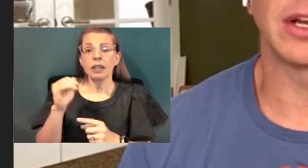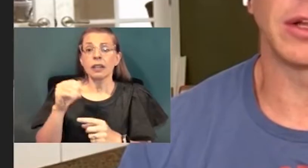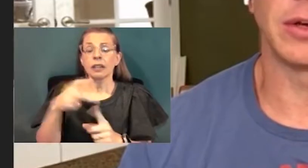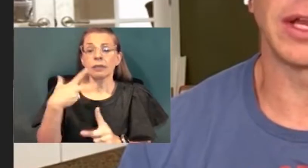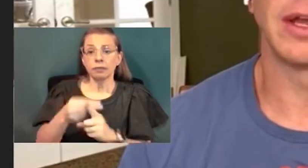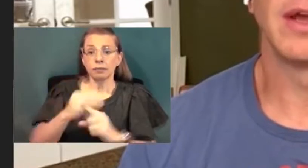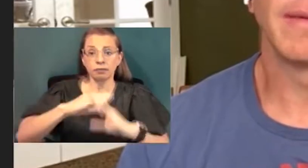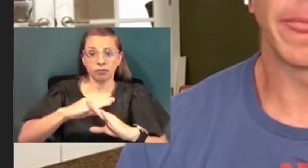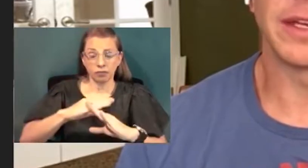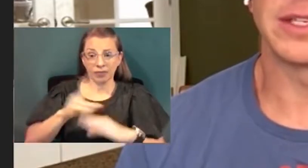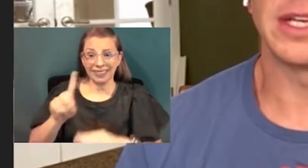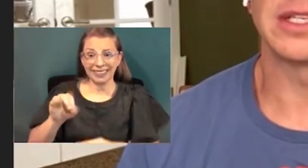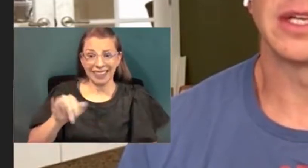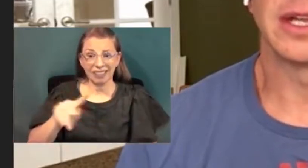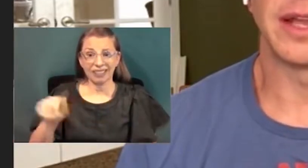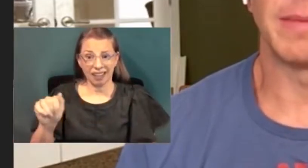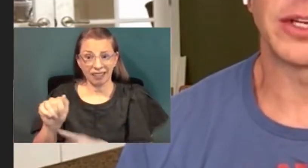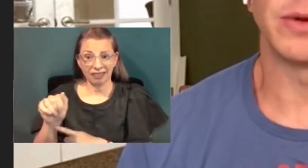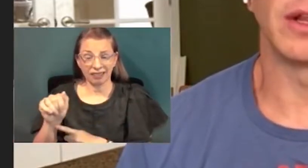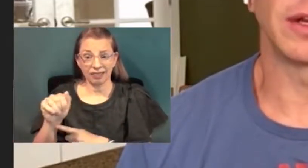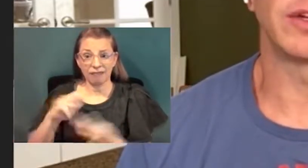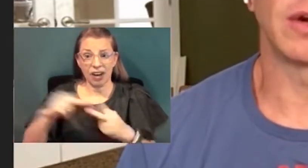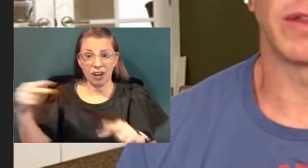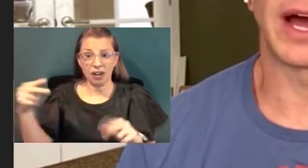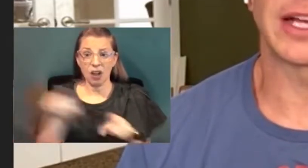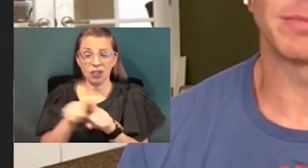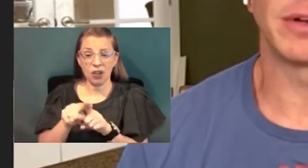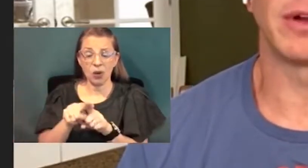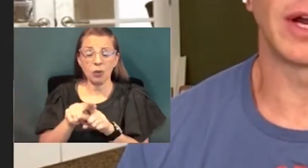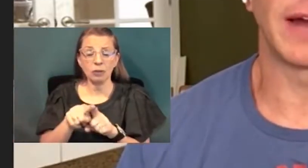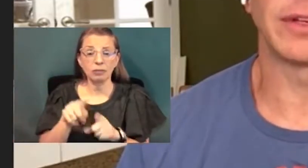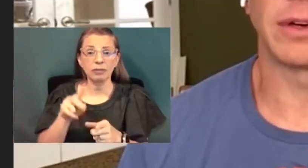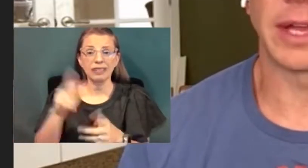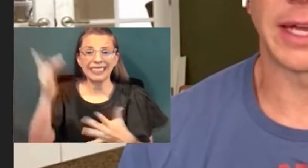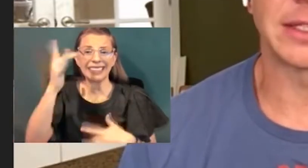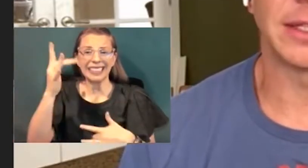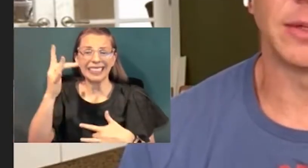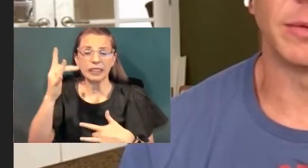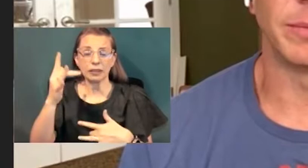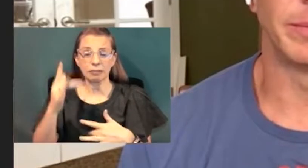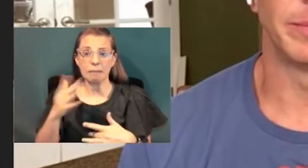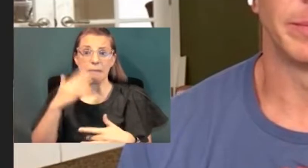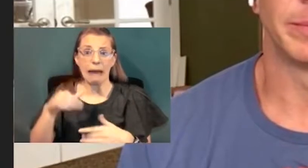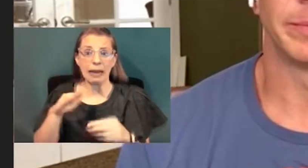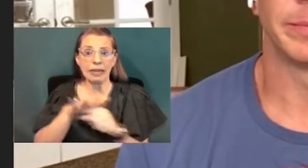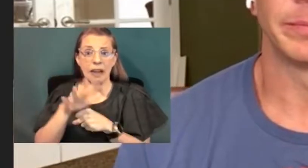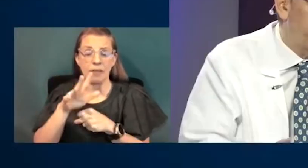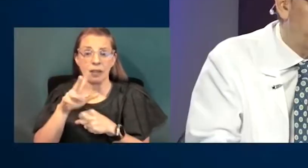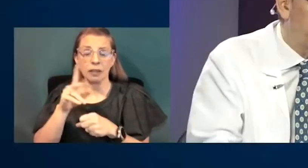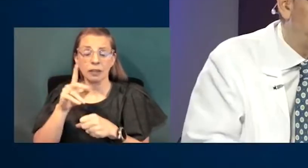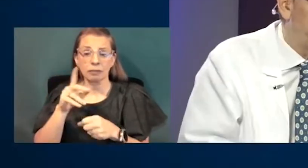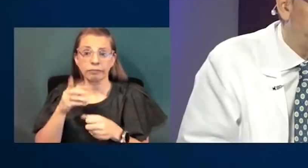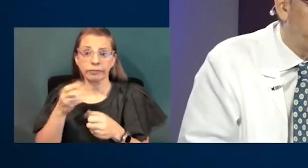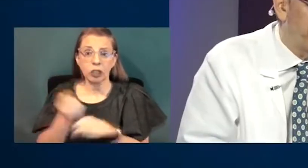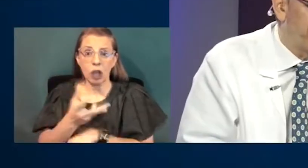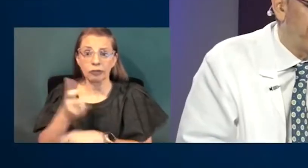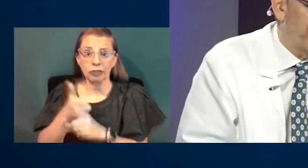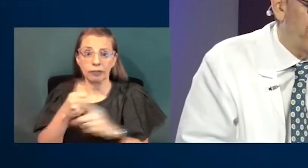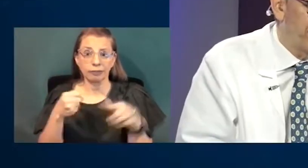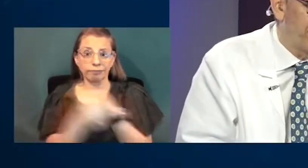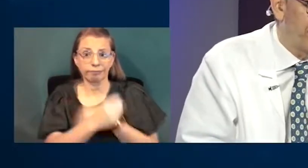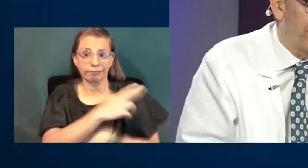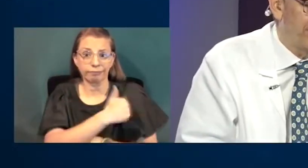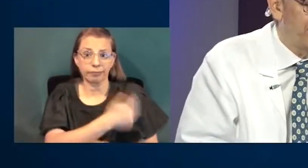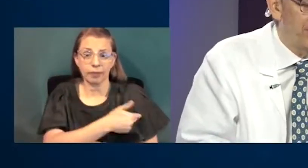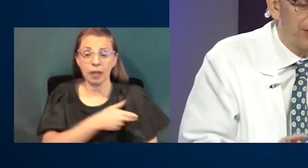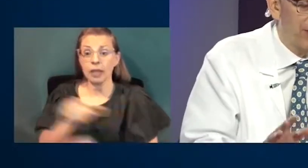disease, including the disease that makes you ill enough to go to the hospital or have to go to the ICU. Right, and I think in Springfield they were saying that